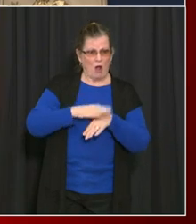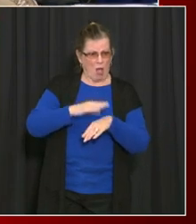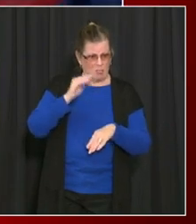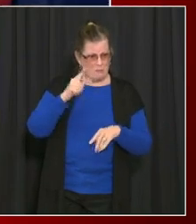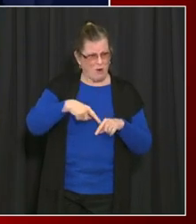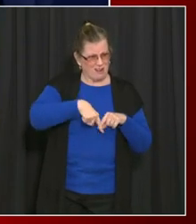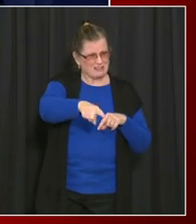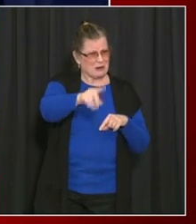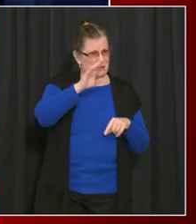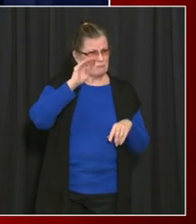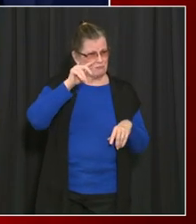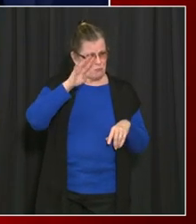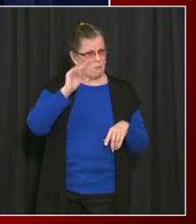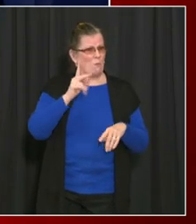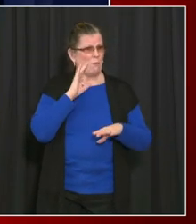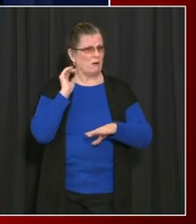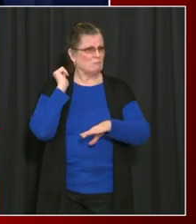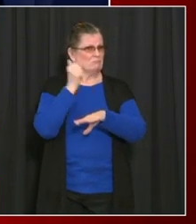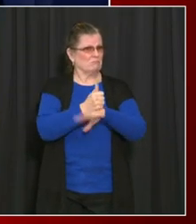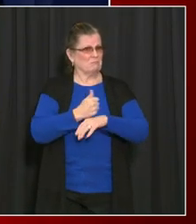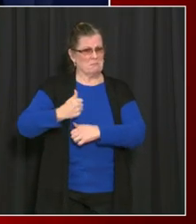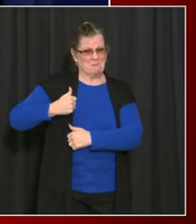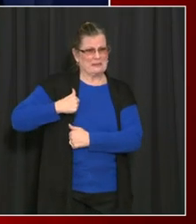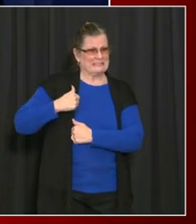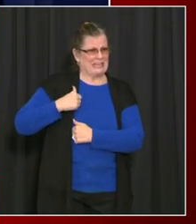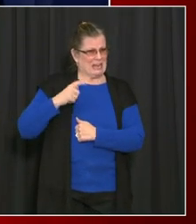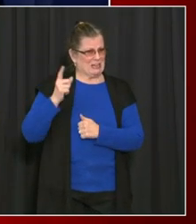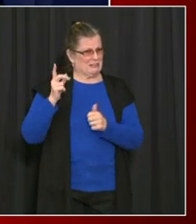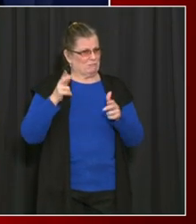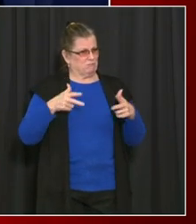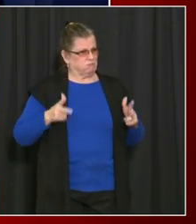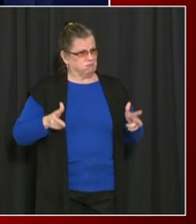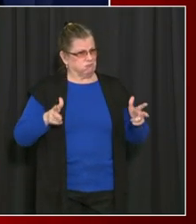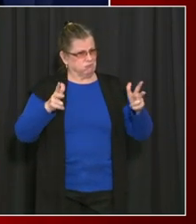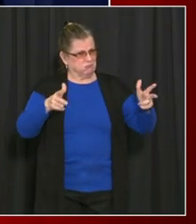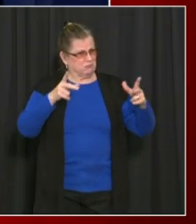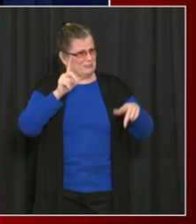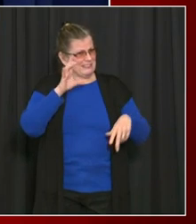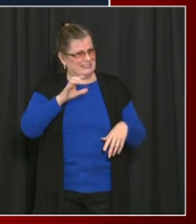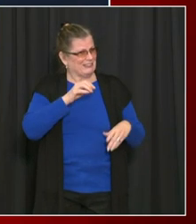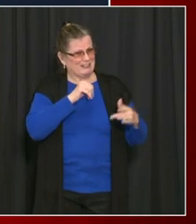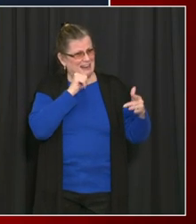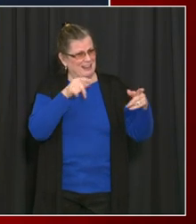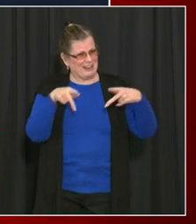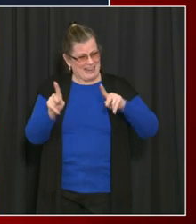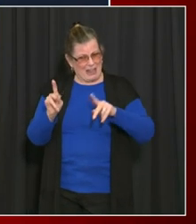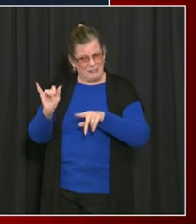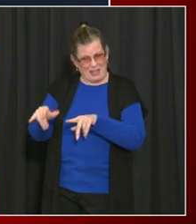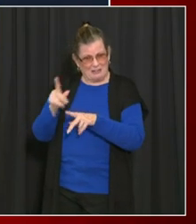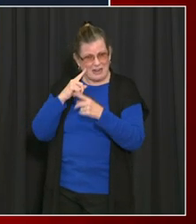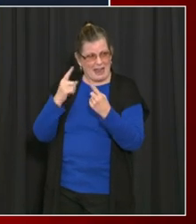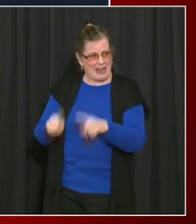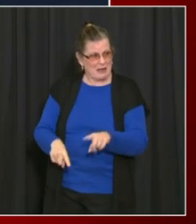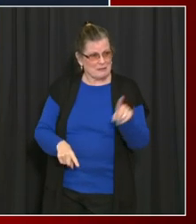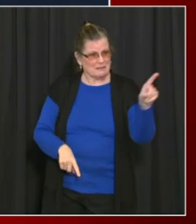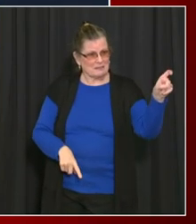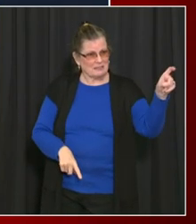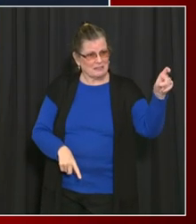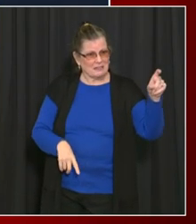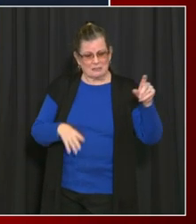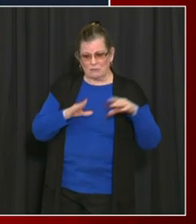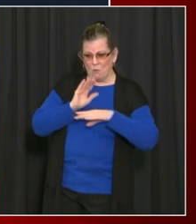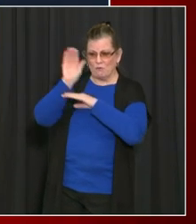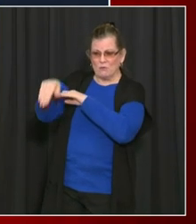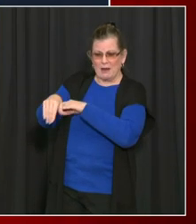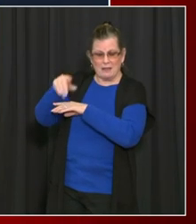that if they want to put military vehicles down on D.C. streets, that you're not going to allow that to happen? Well, the Independence